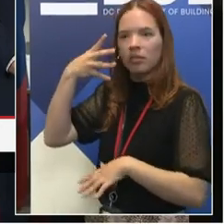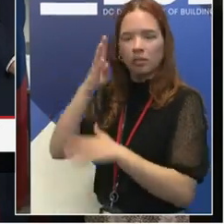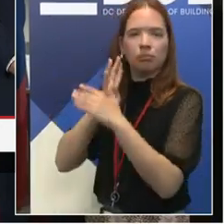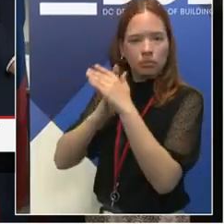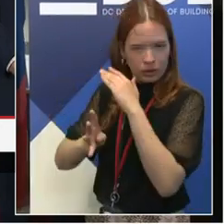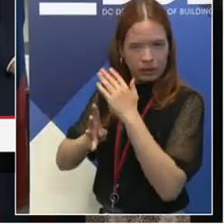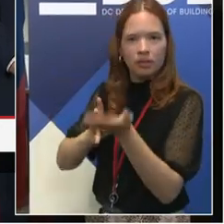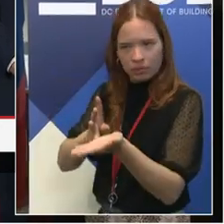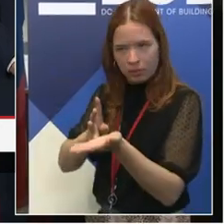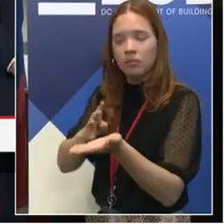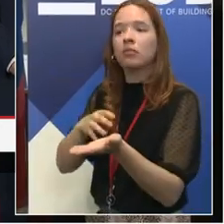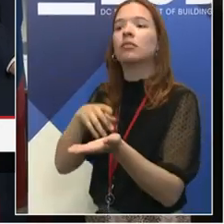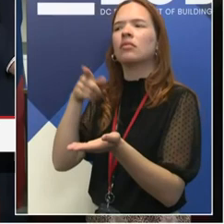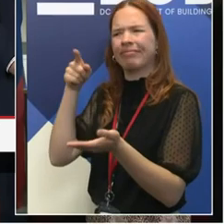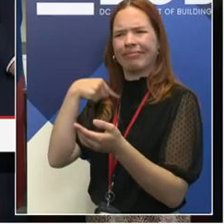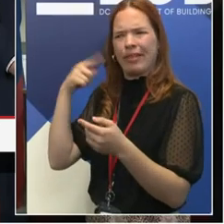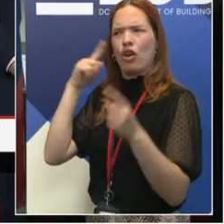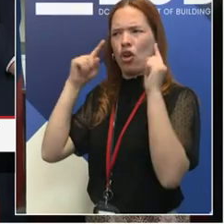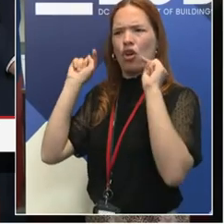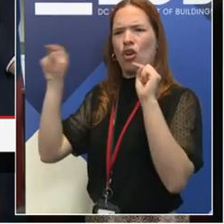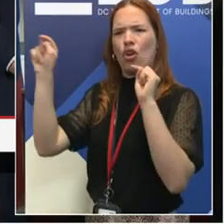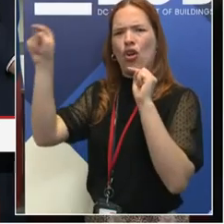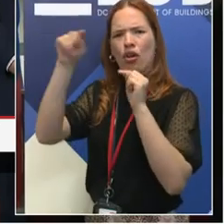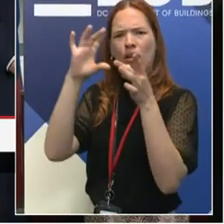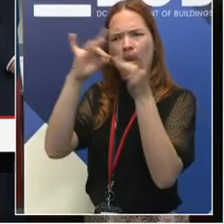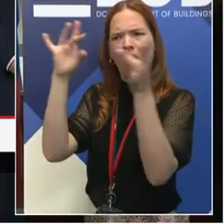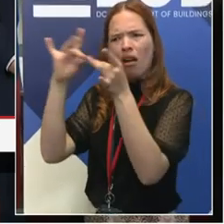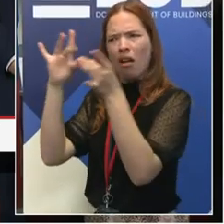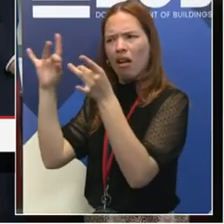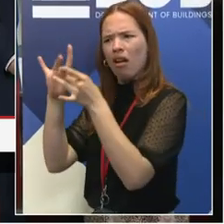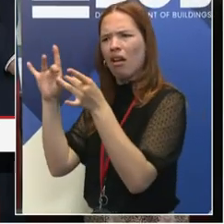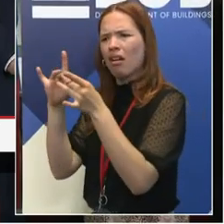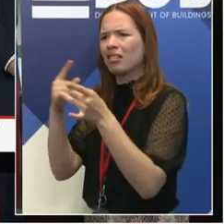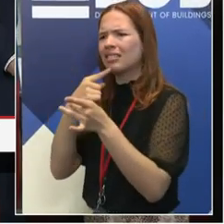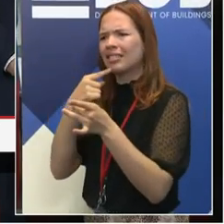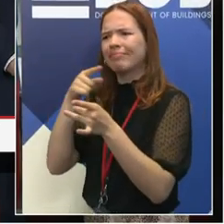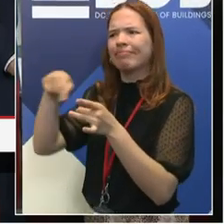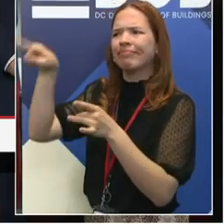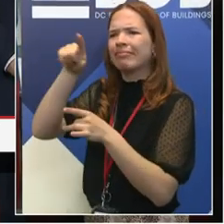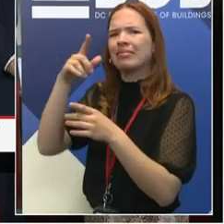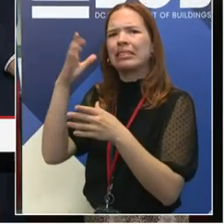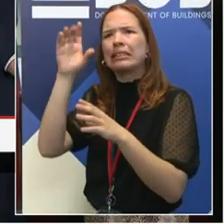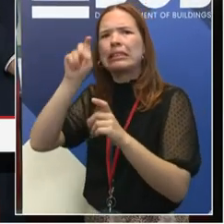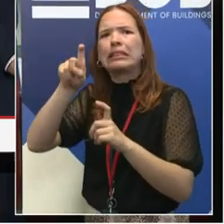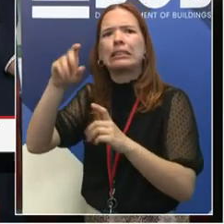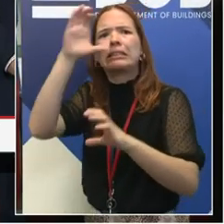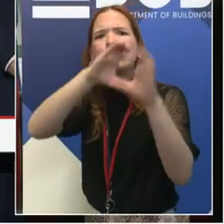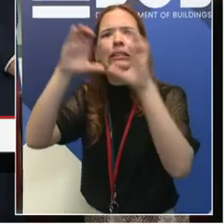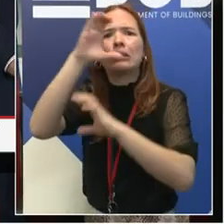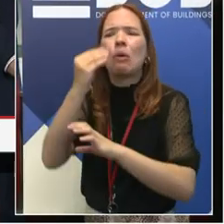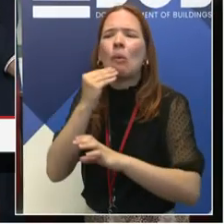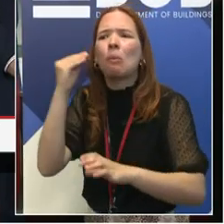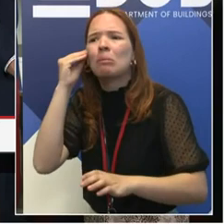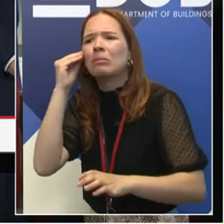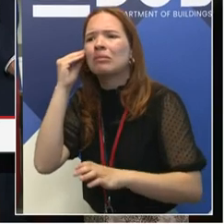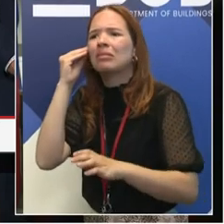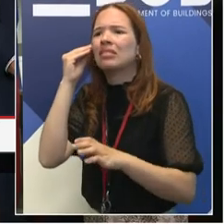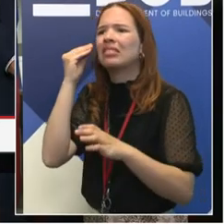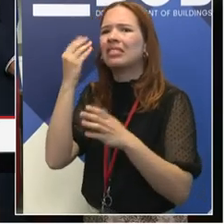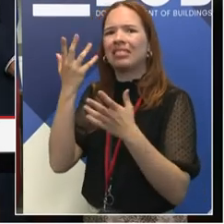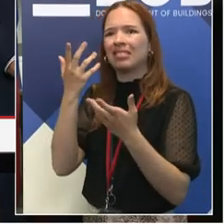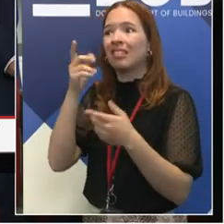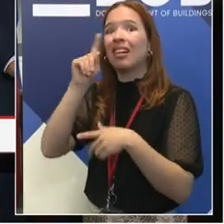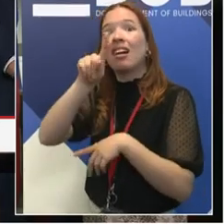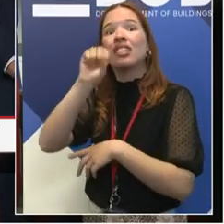migrants are searching and struggling for housing. There isn't enough room in the shelters for them. Do you have a plan to